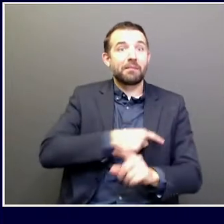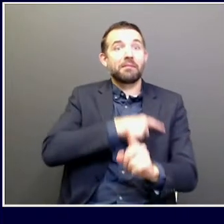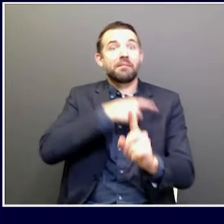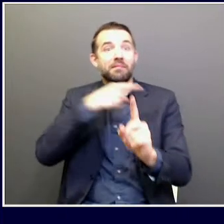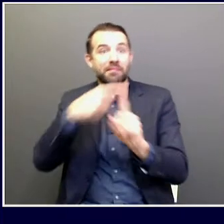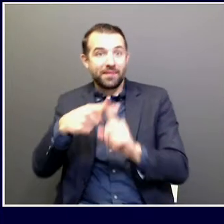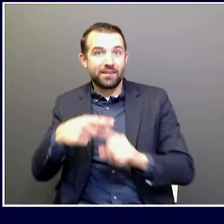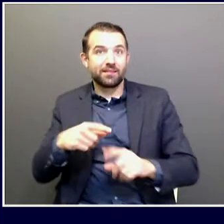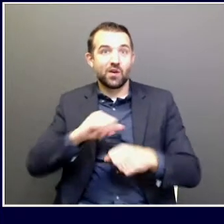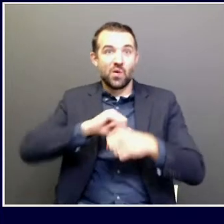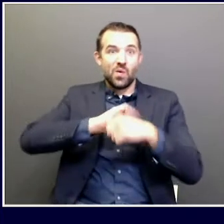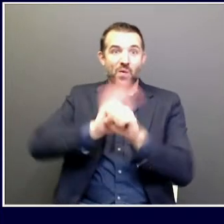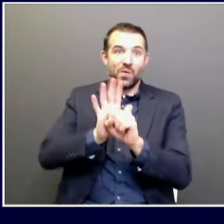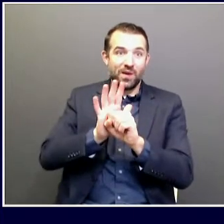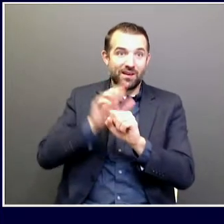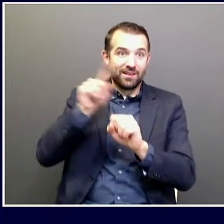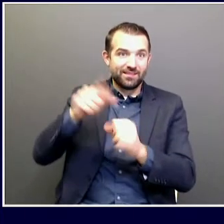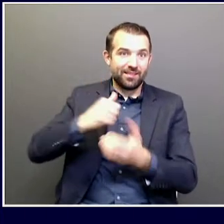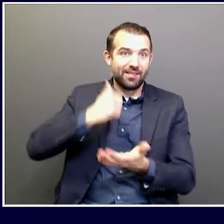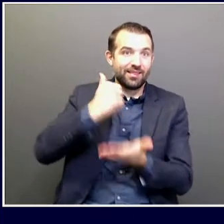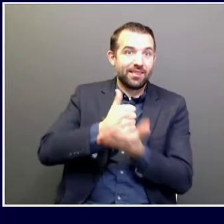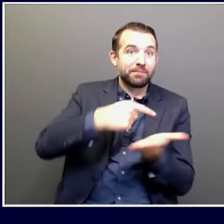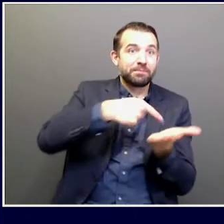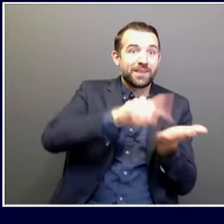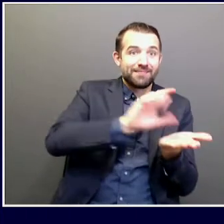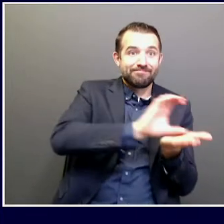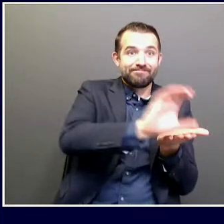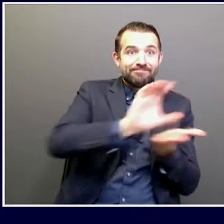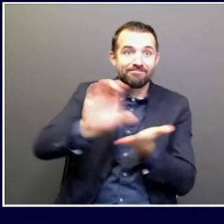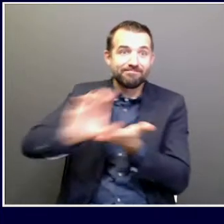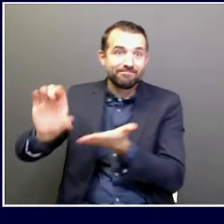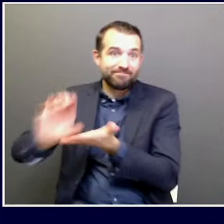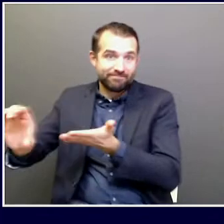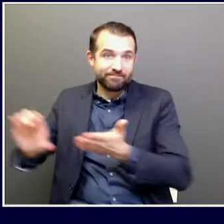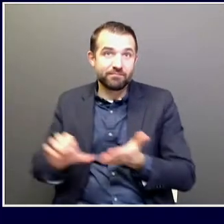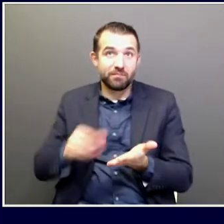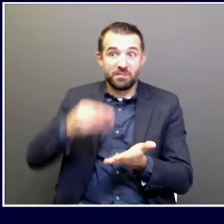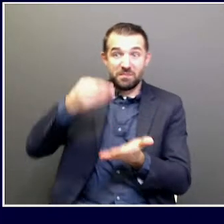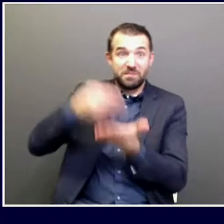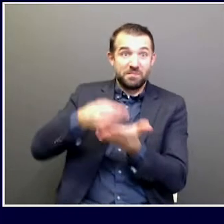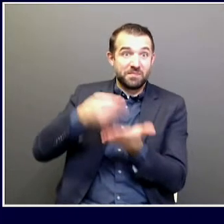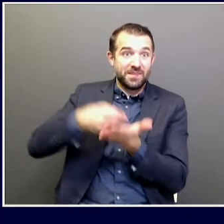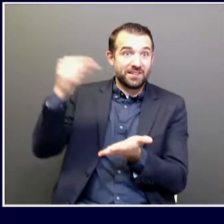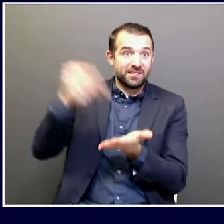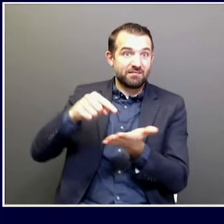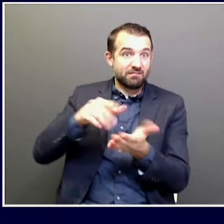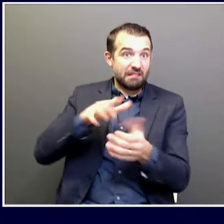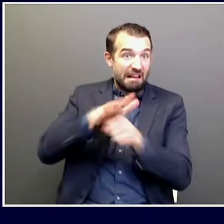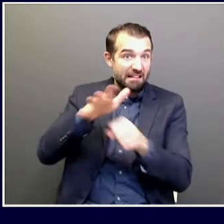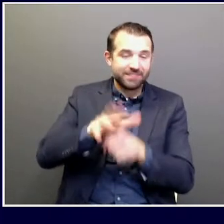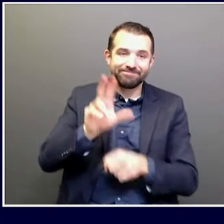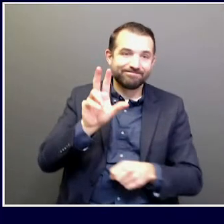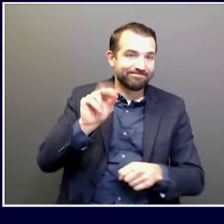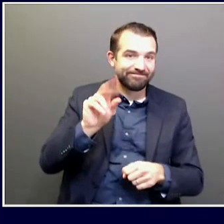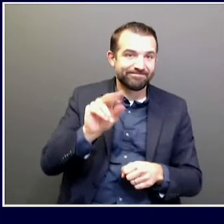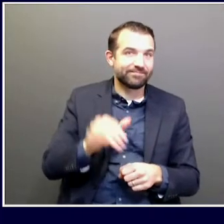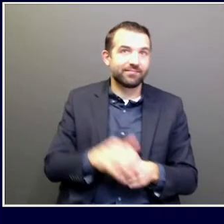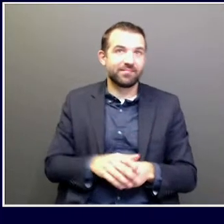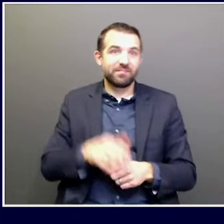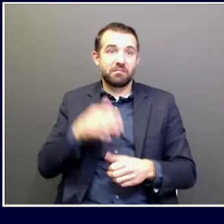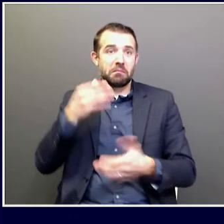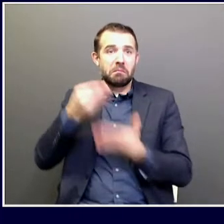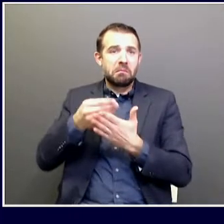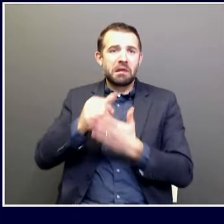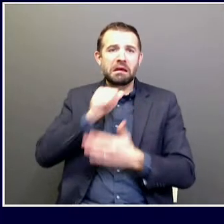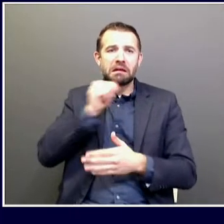don't take these actions lightly. Money alone is not the issue here. I hope the seriousness of